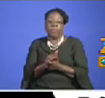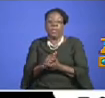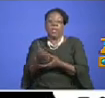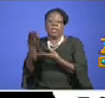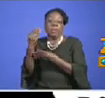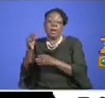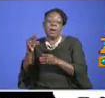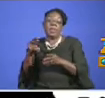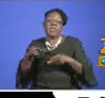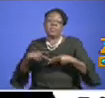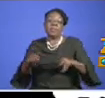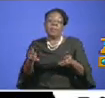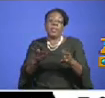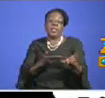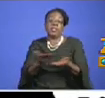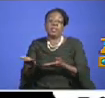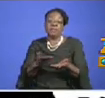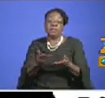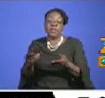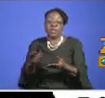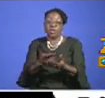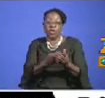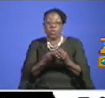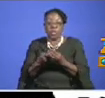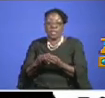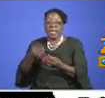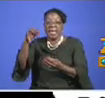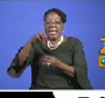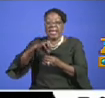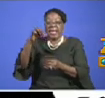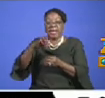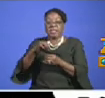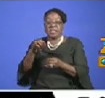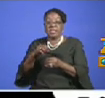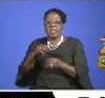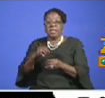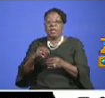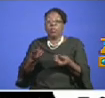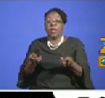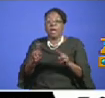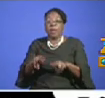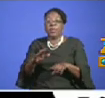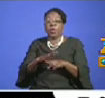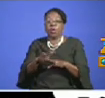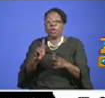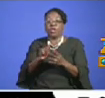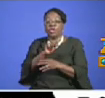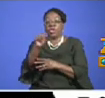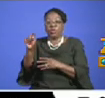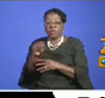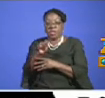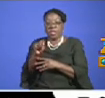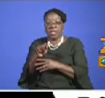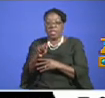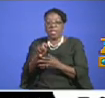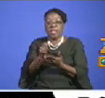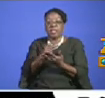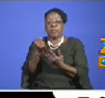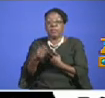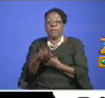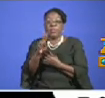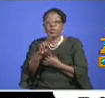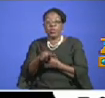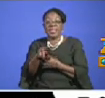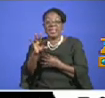The Bahamas Public Service Union election set for Tuesday, September 29th. The power team, led by presidential candidate